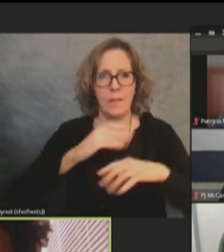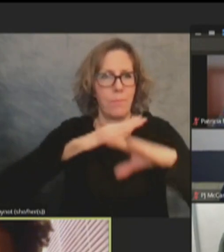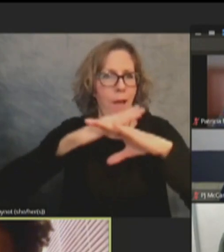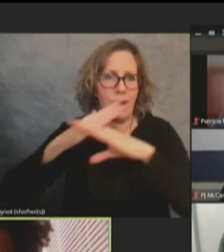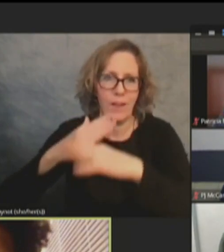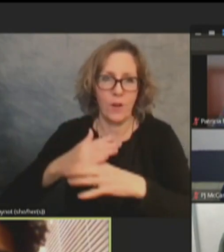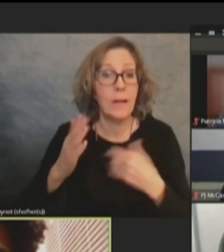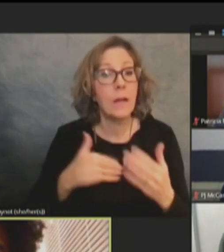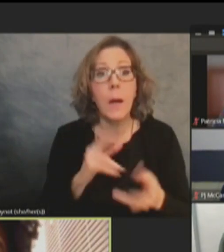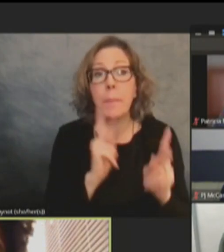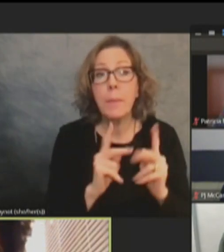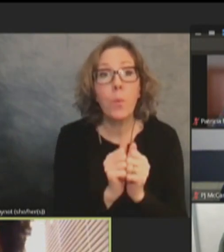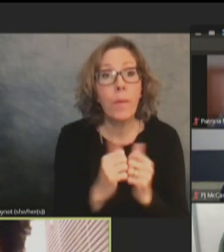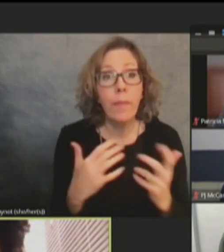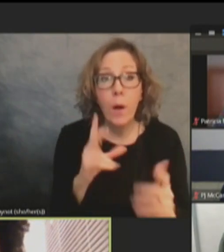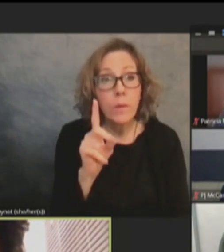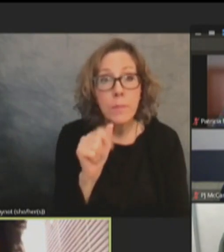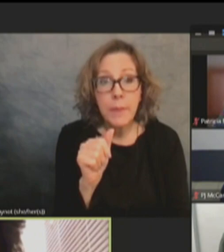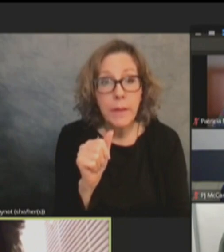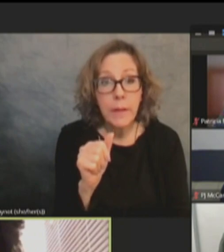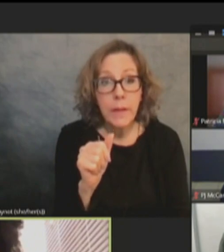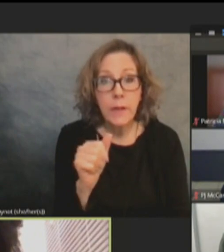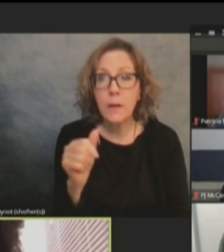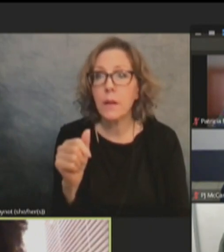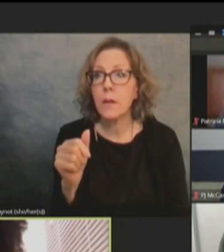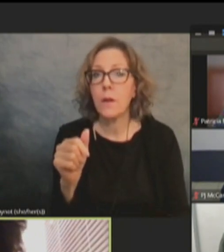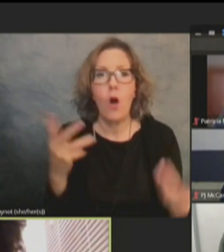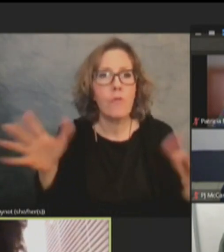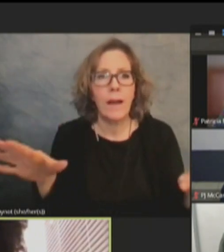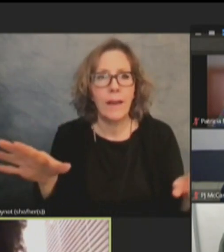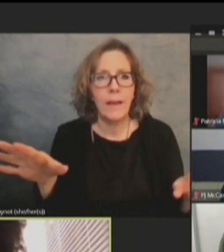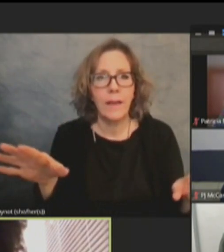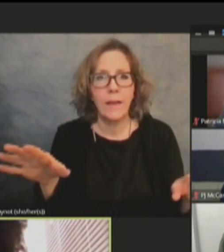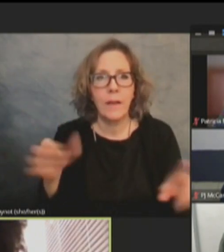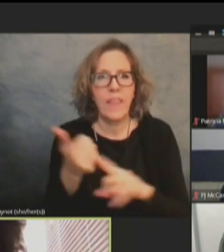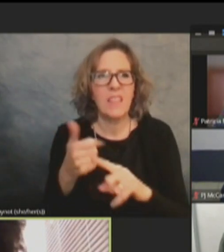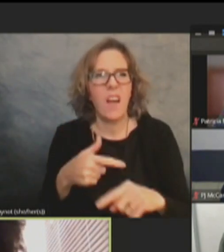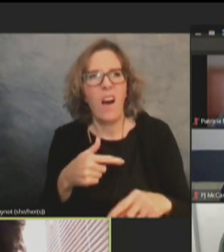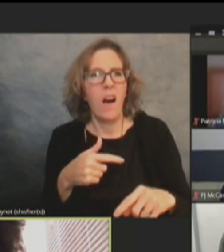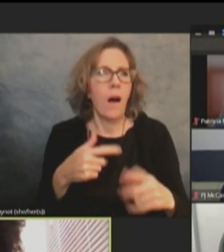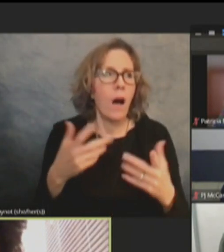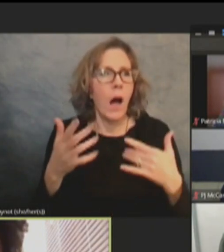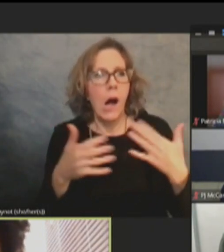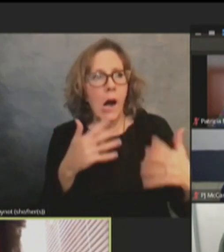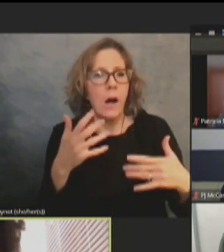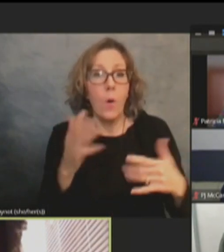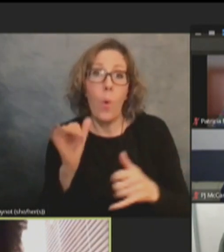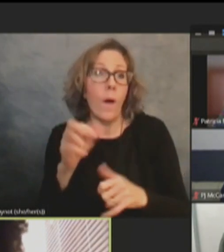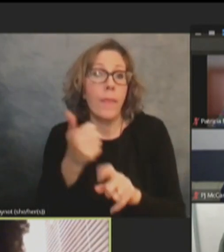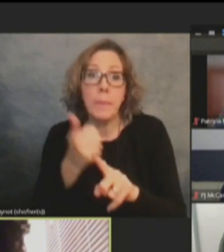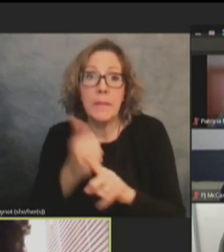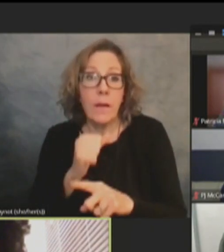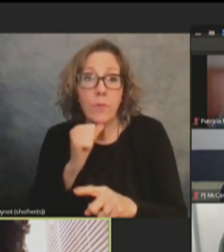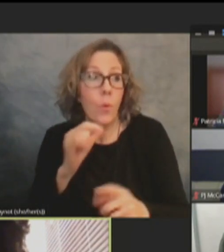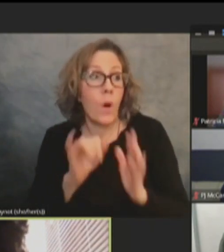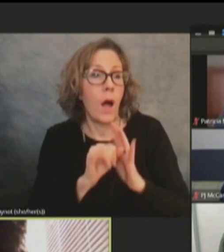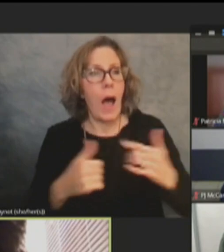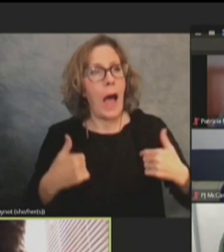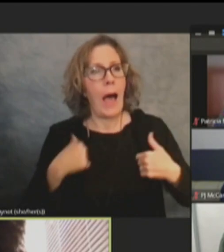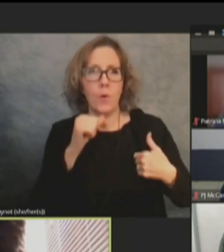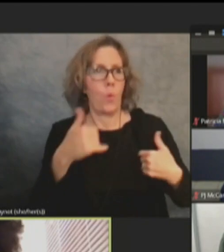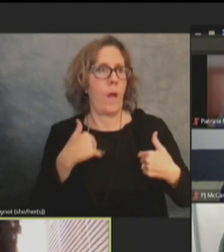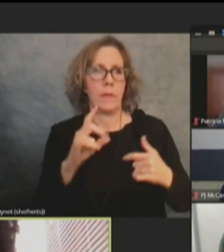without disabilities or who say that they don't identify as both people with disabilities or people of different abilities, I